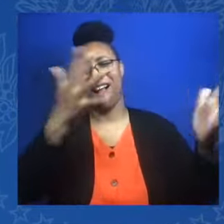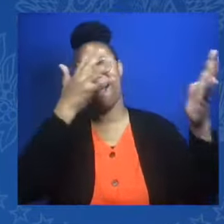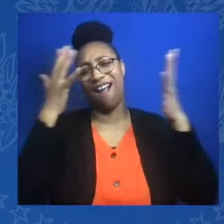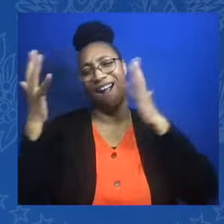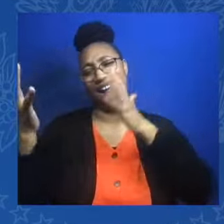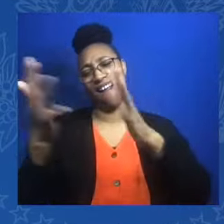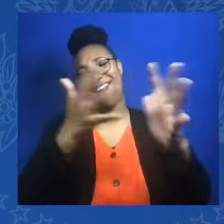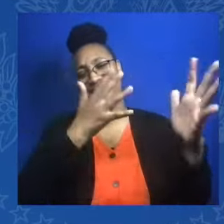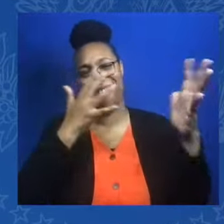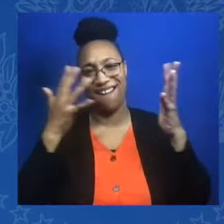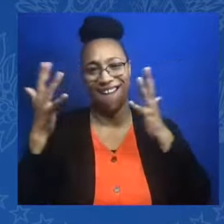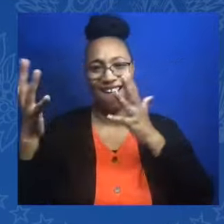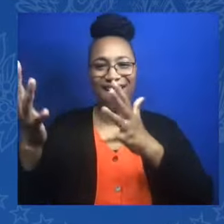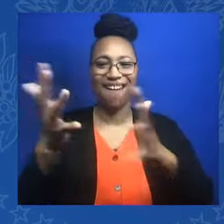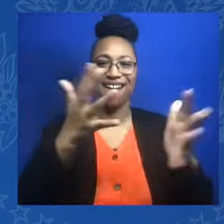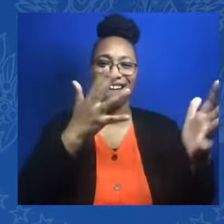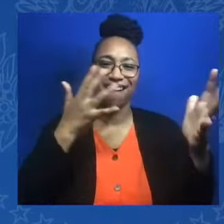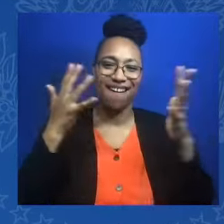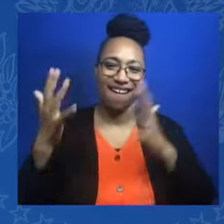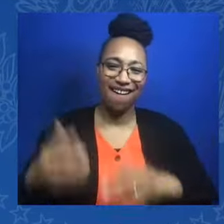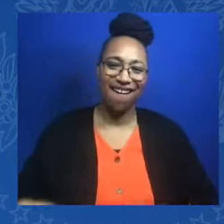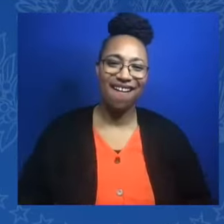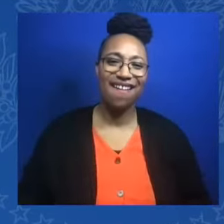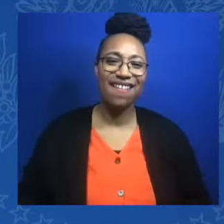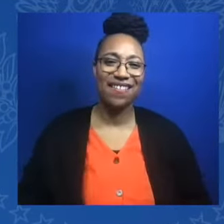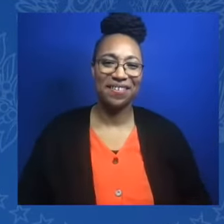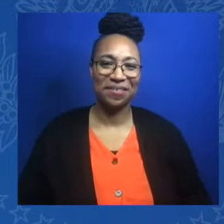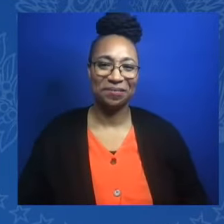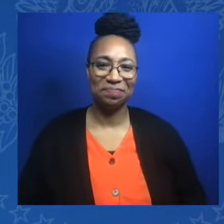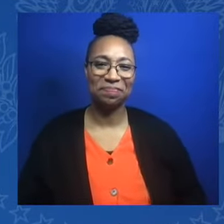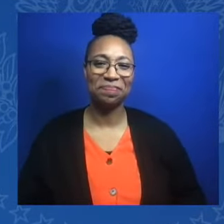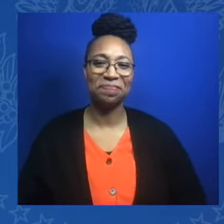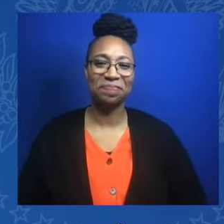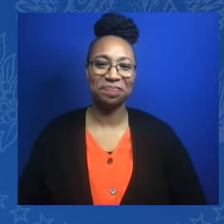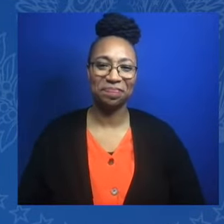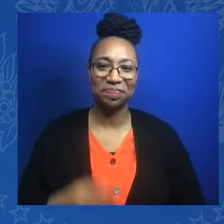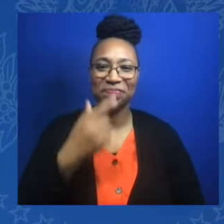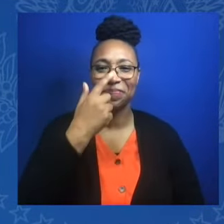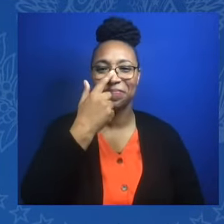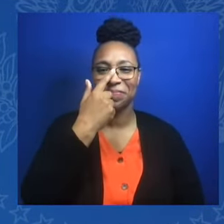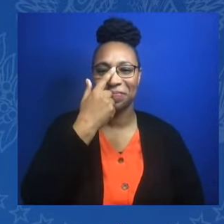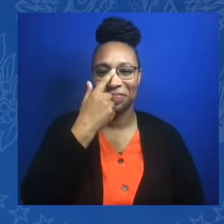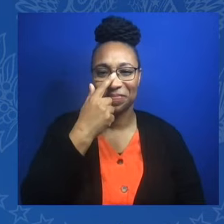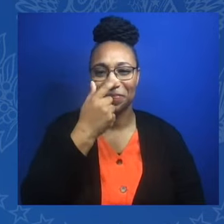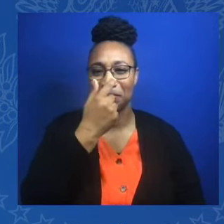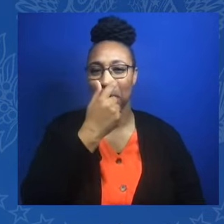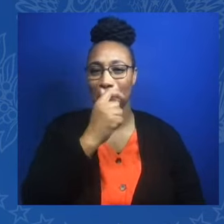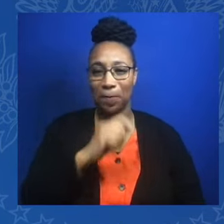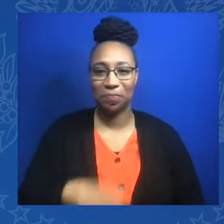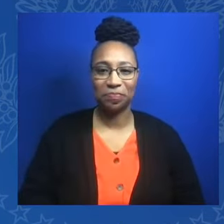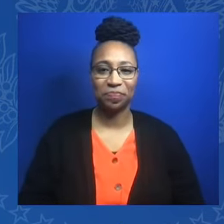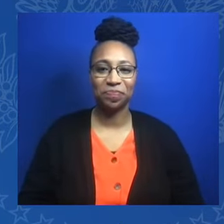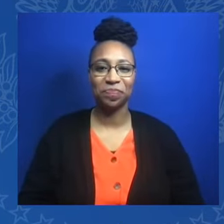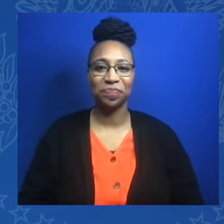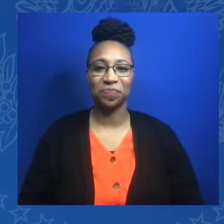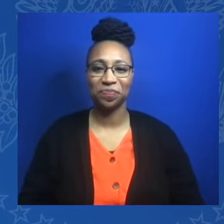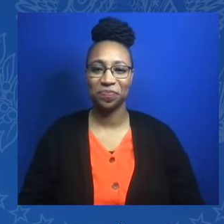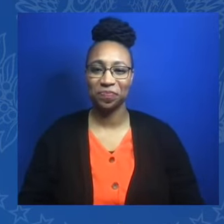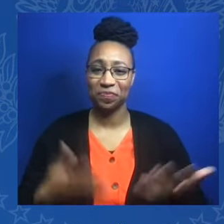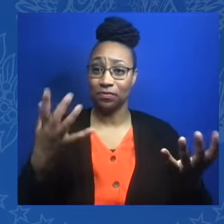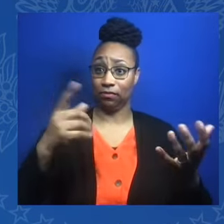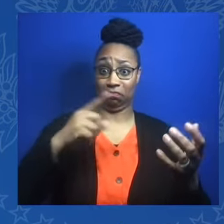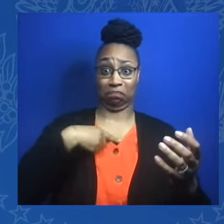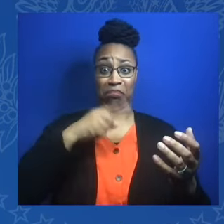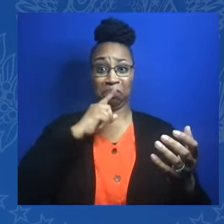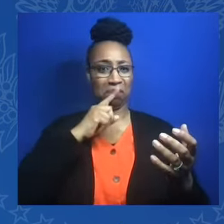folks, to help make our critical mineral supply chains the envy of the world, the United States is making funding available